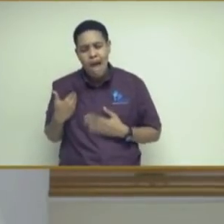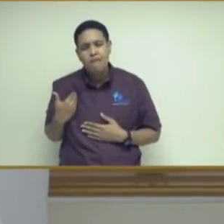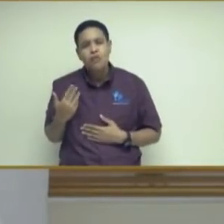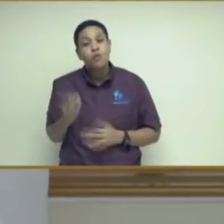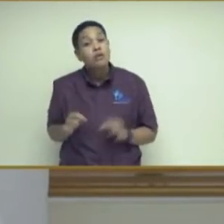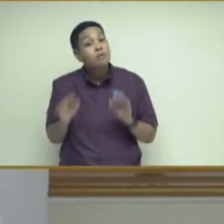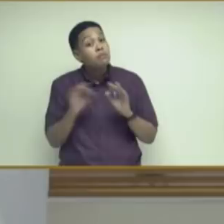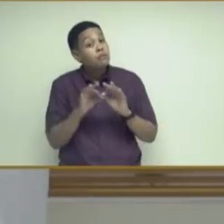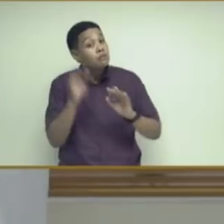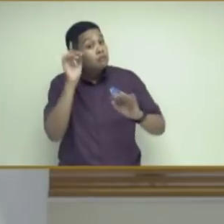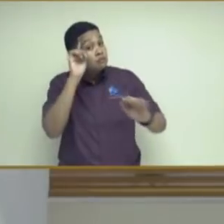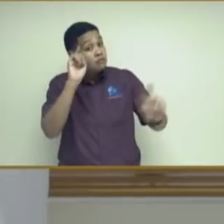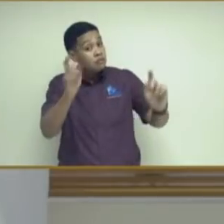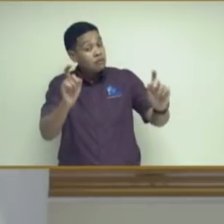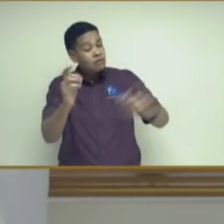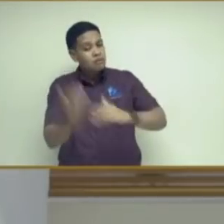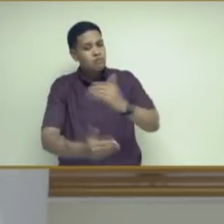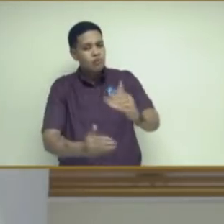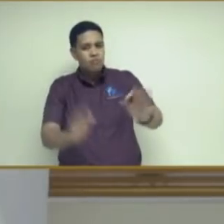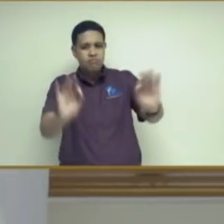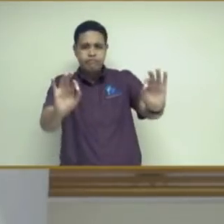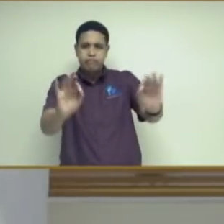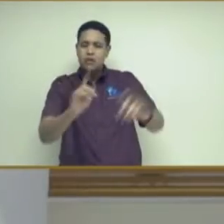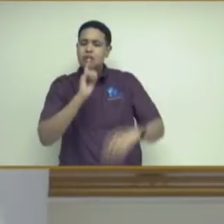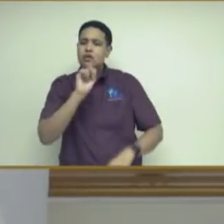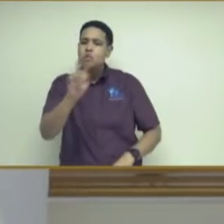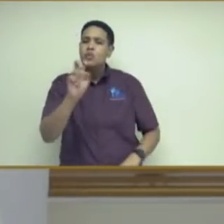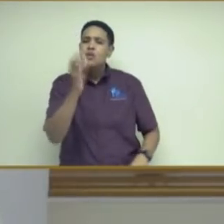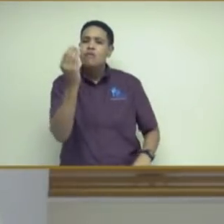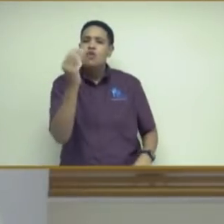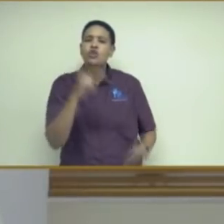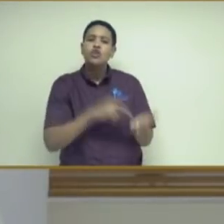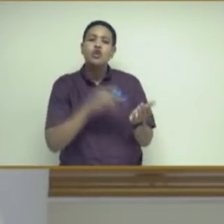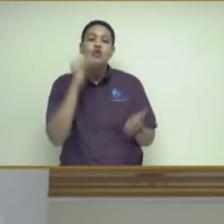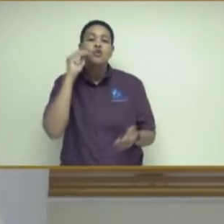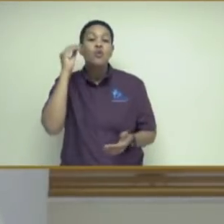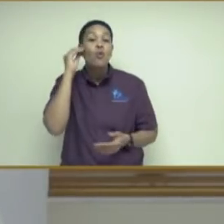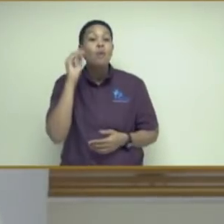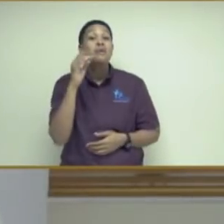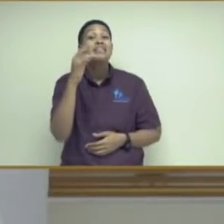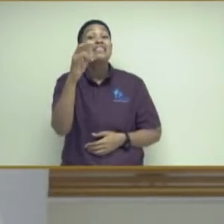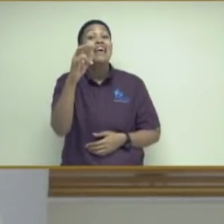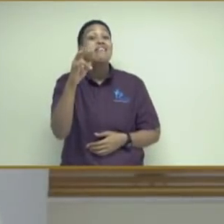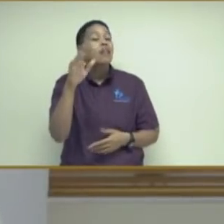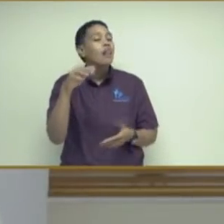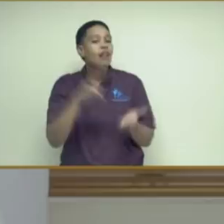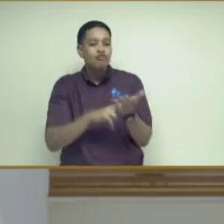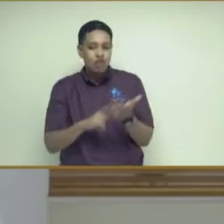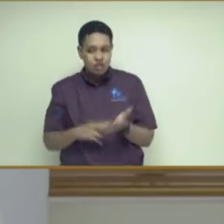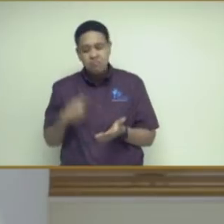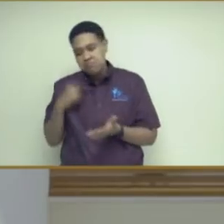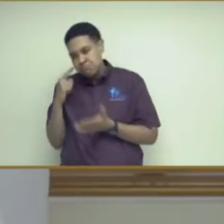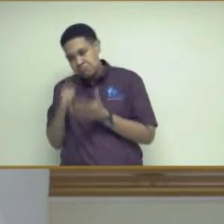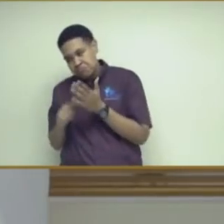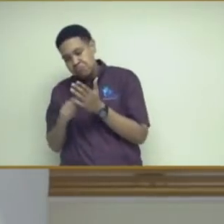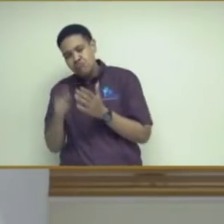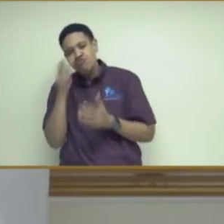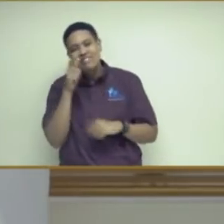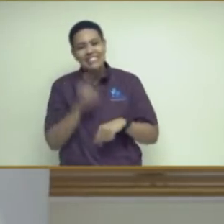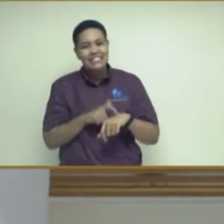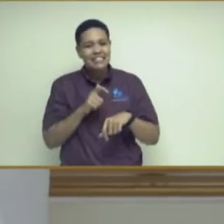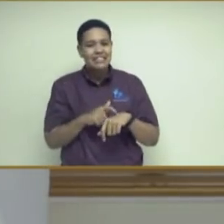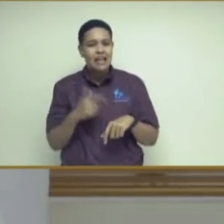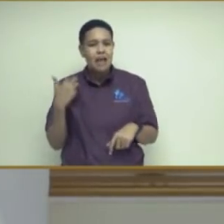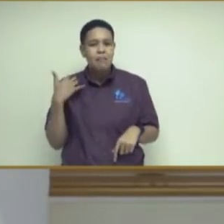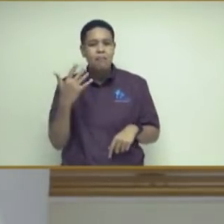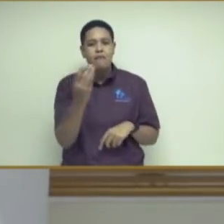So 204 nursing homes, including 17 not in our records, have been inspected in recent times over the last